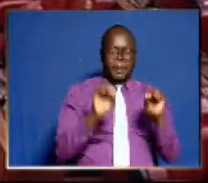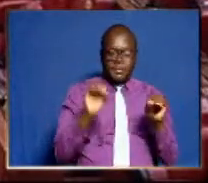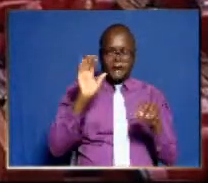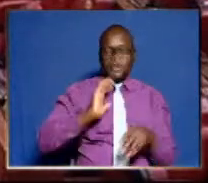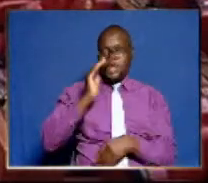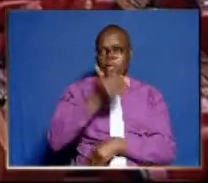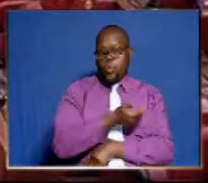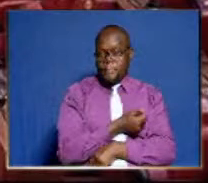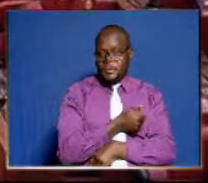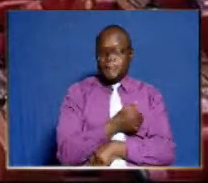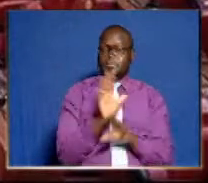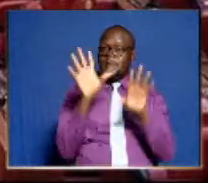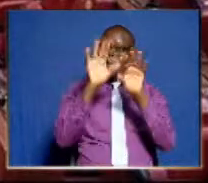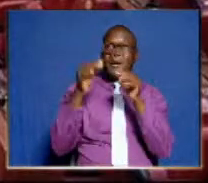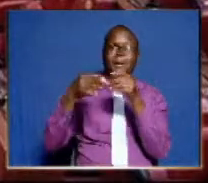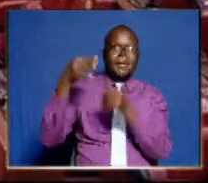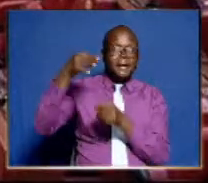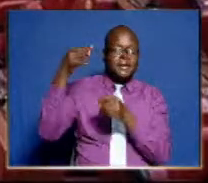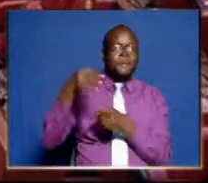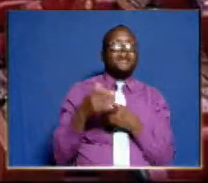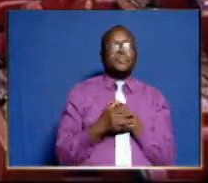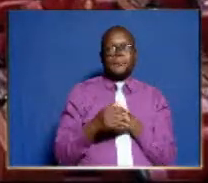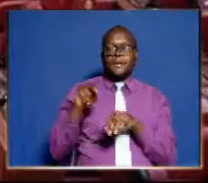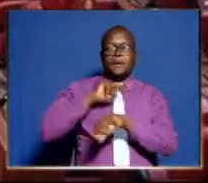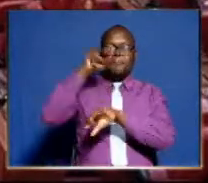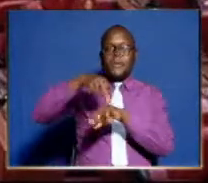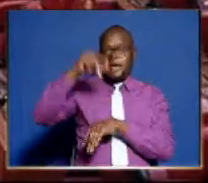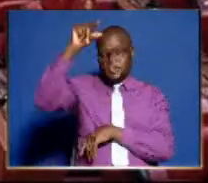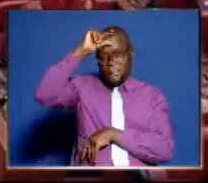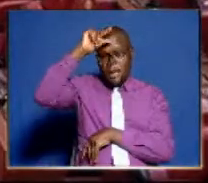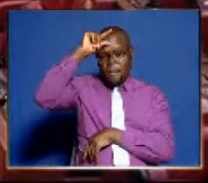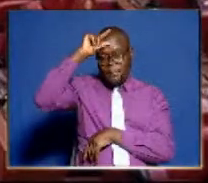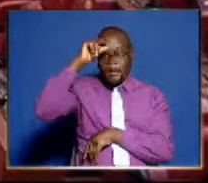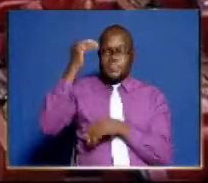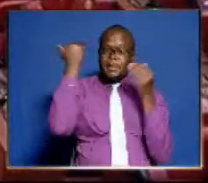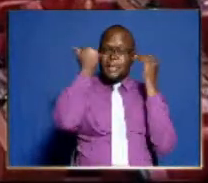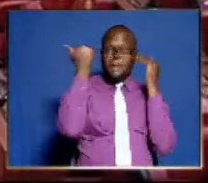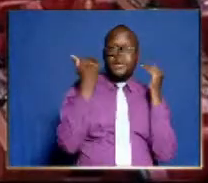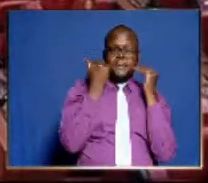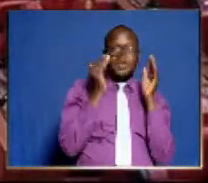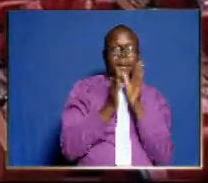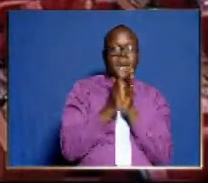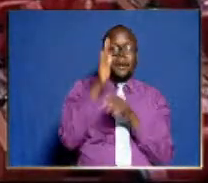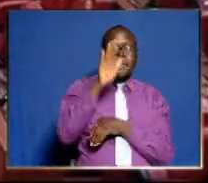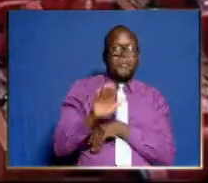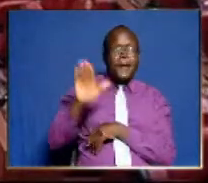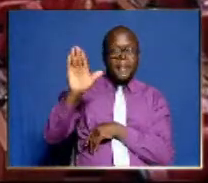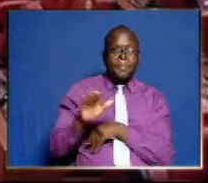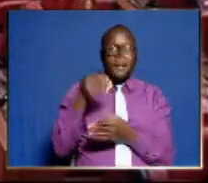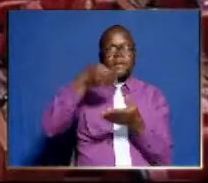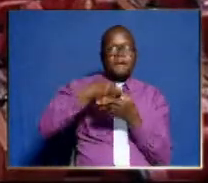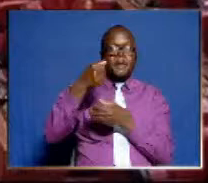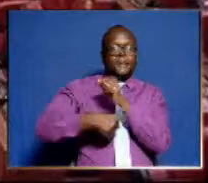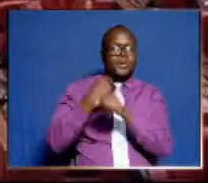Committee on the budget estimates for the national government, the judiciary, and the parliament for the financial year